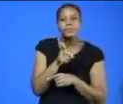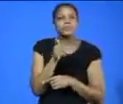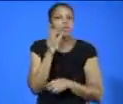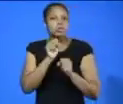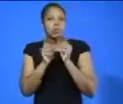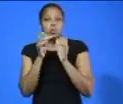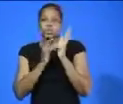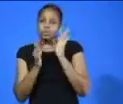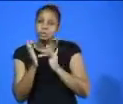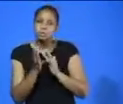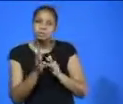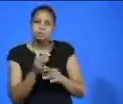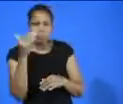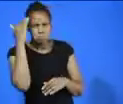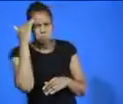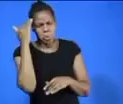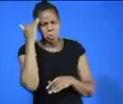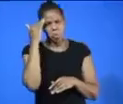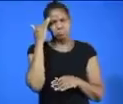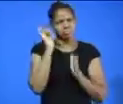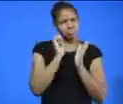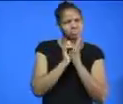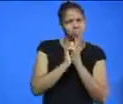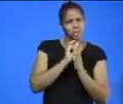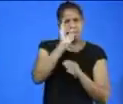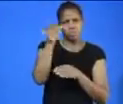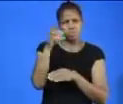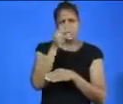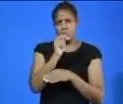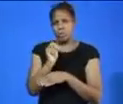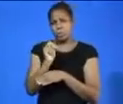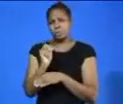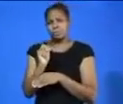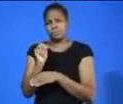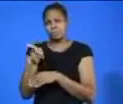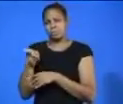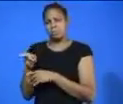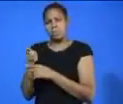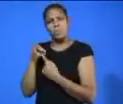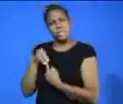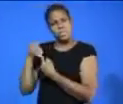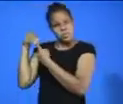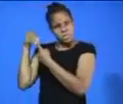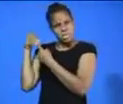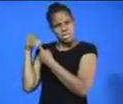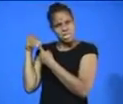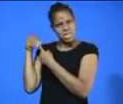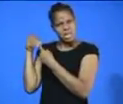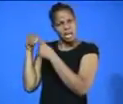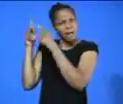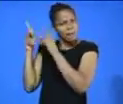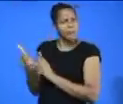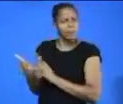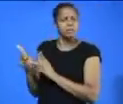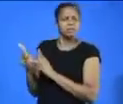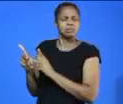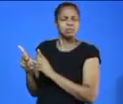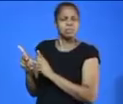Jesus knew that John the Baptist was a unique fellow.